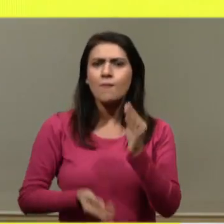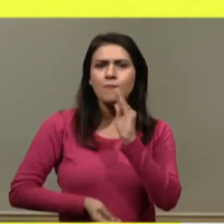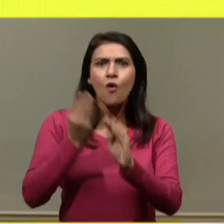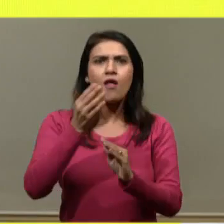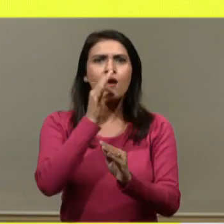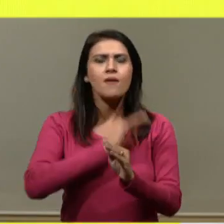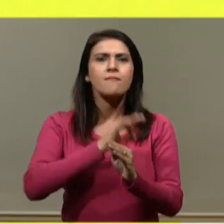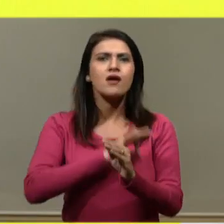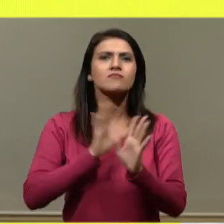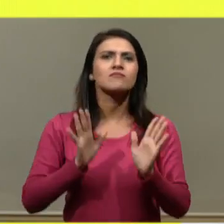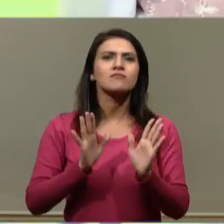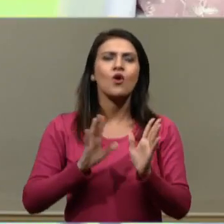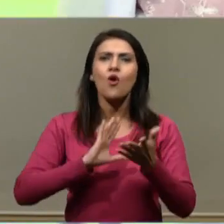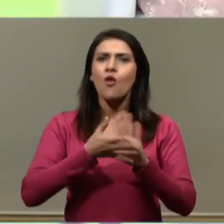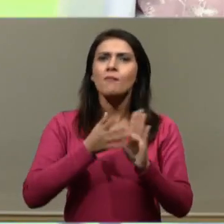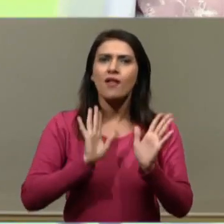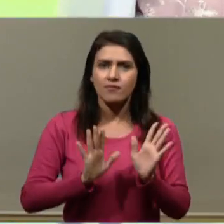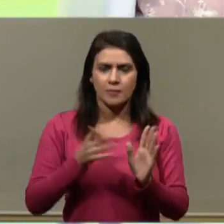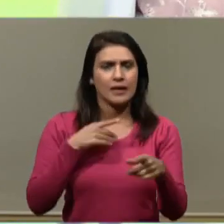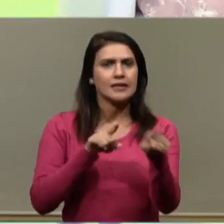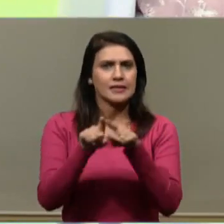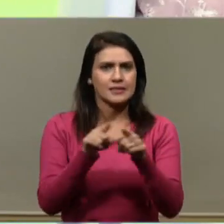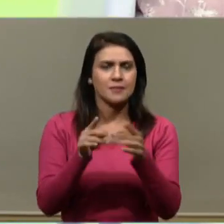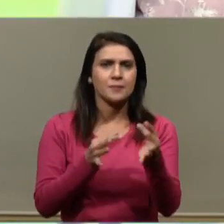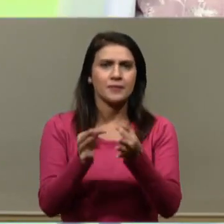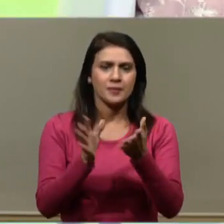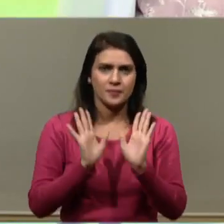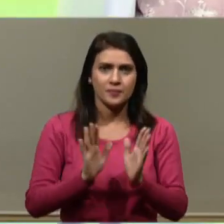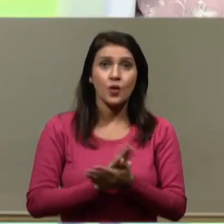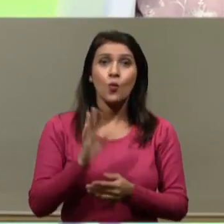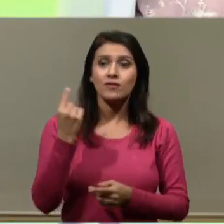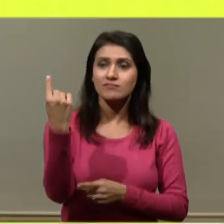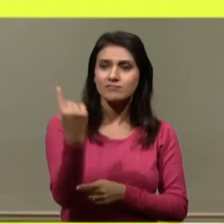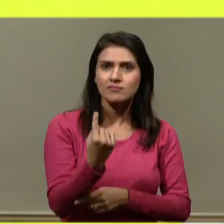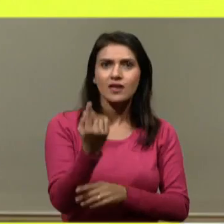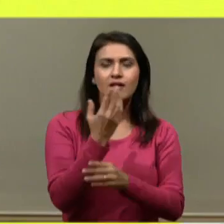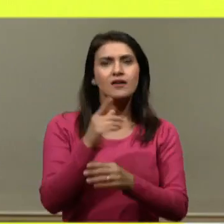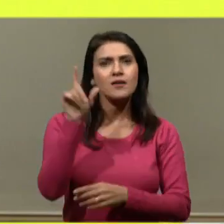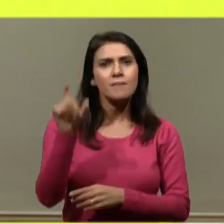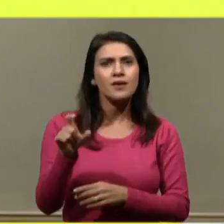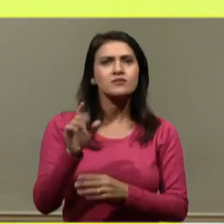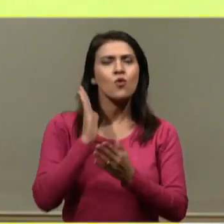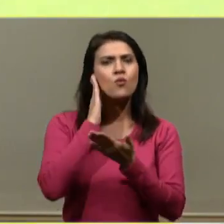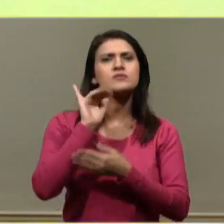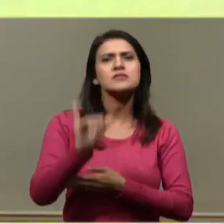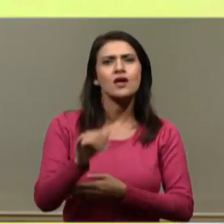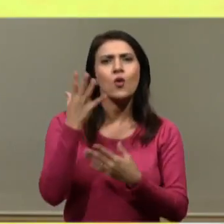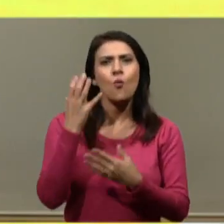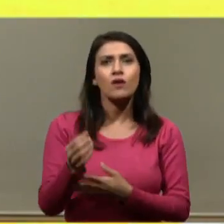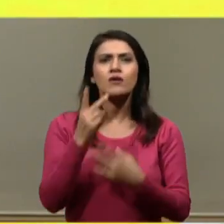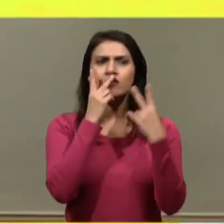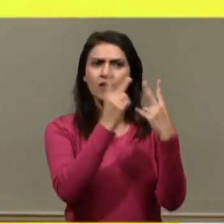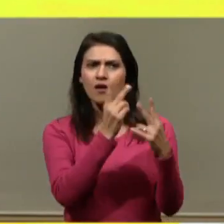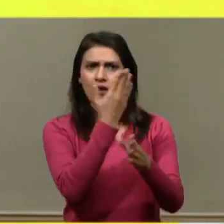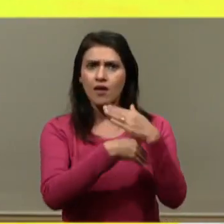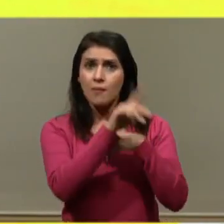come our way. So I will explain this. When our customers observe that there are team members who have a disability